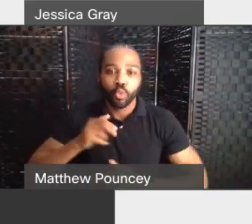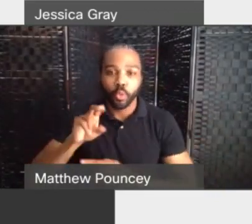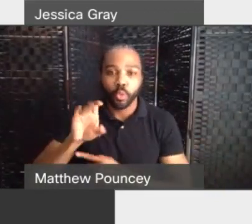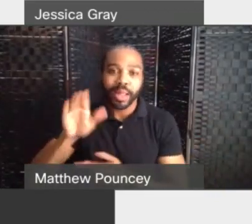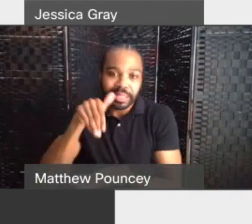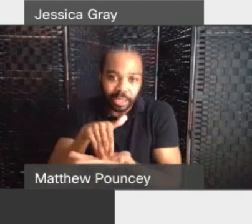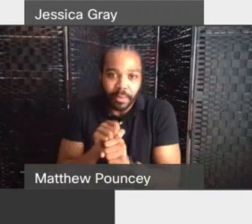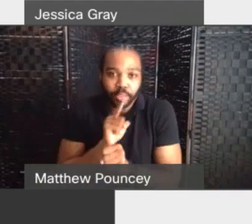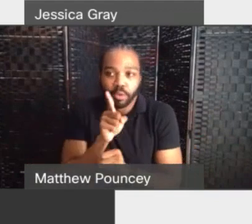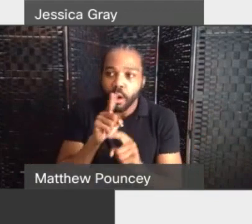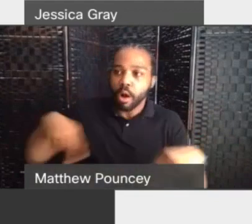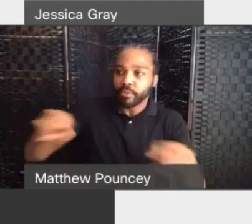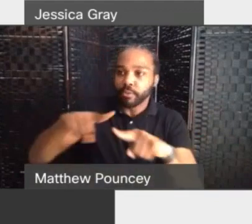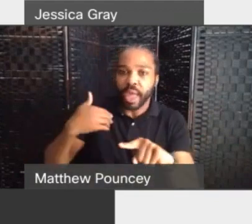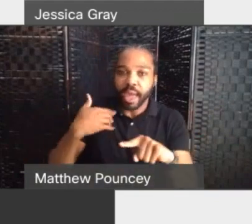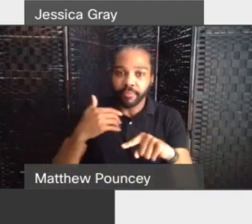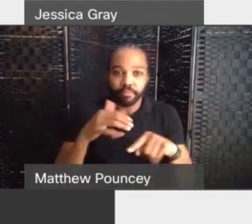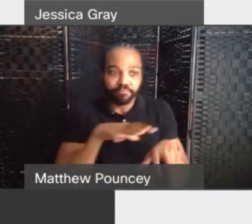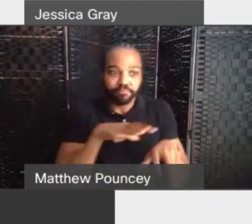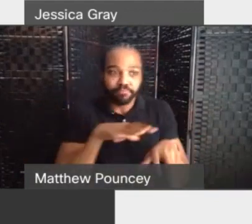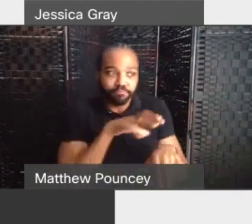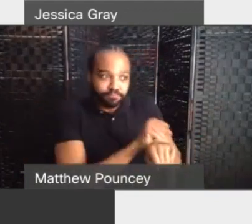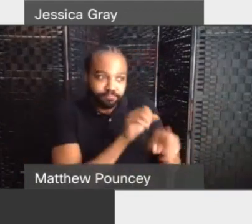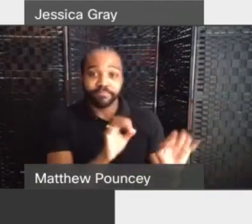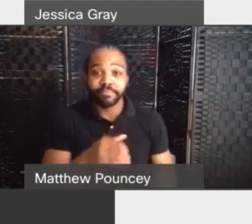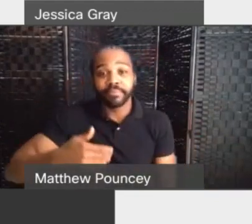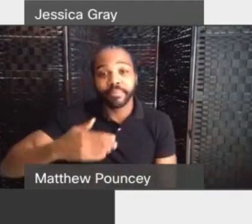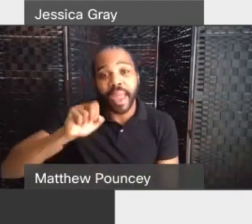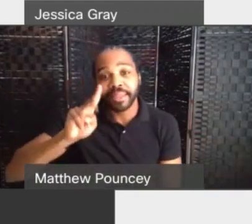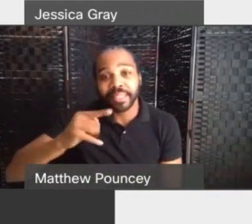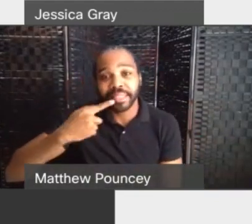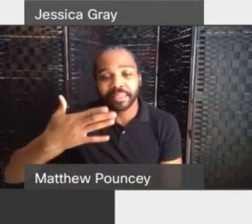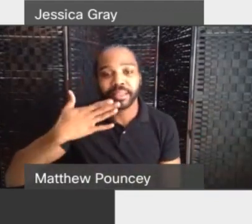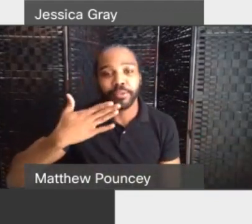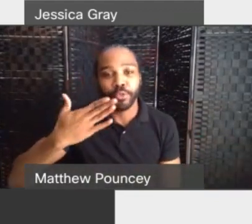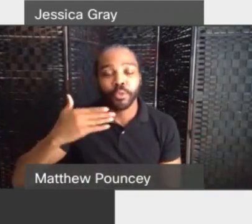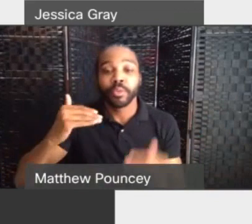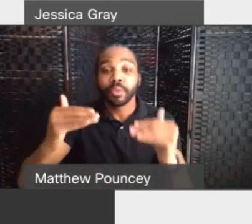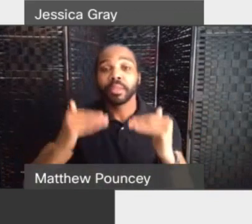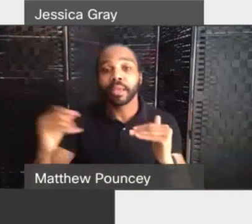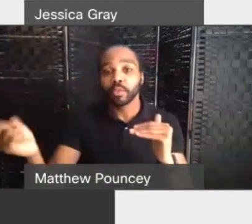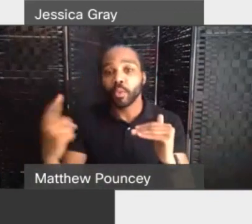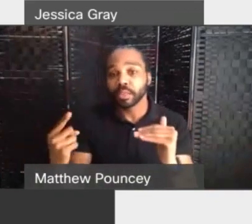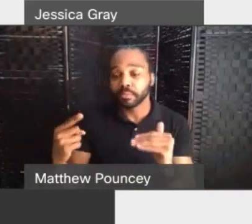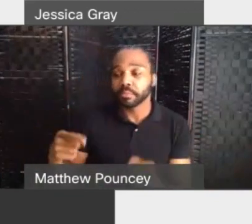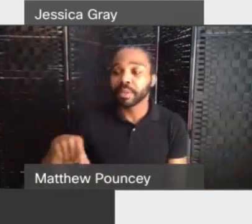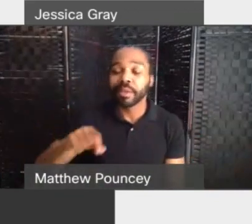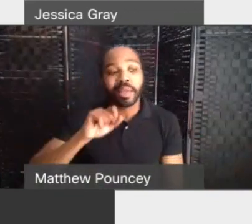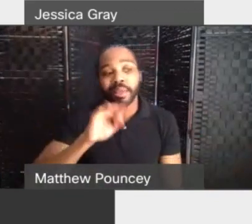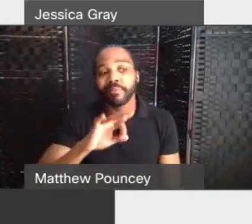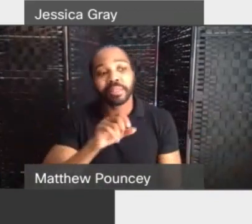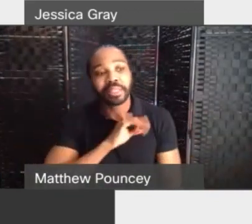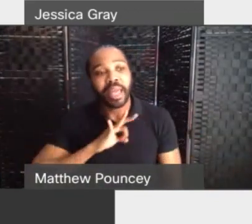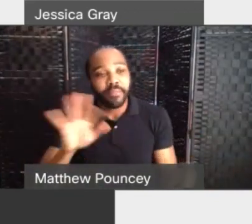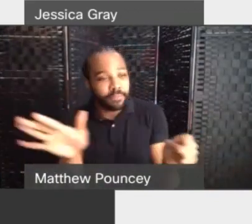accommodated. Thank you. The next question, if staff have been fully